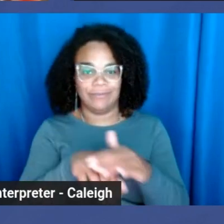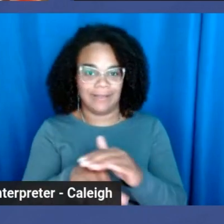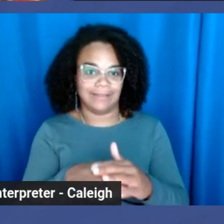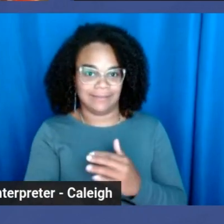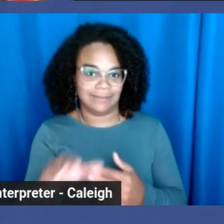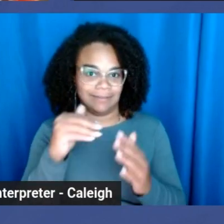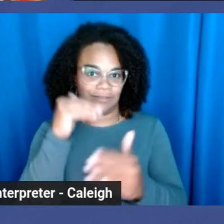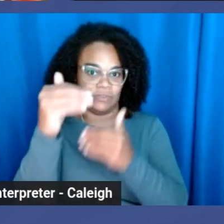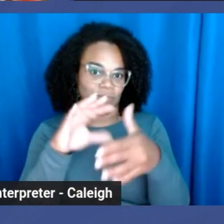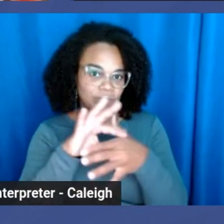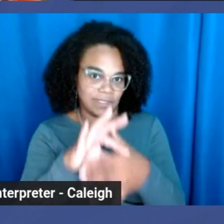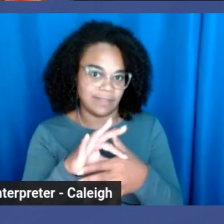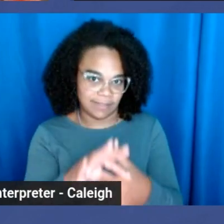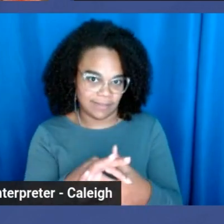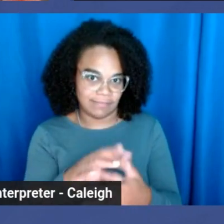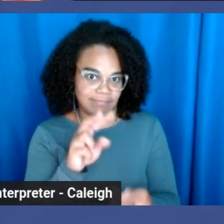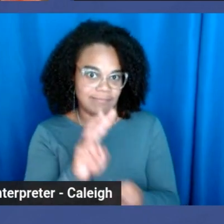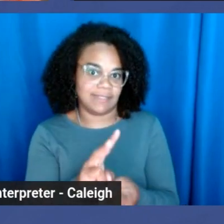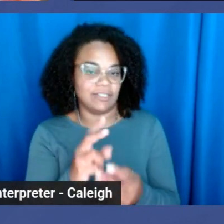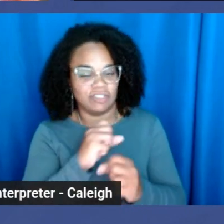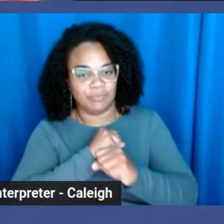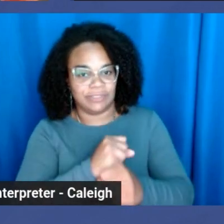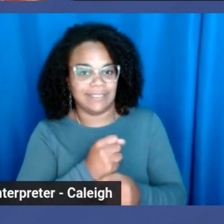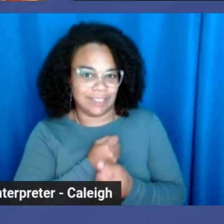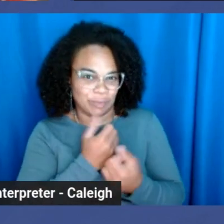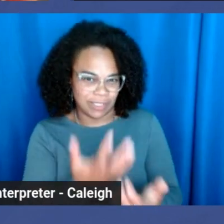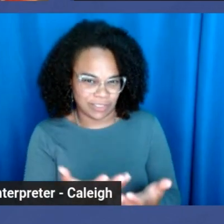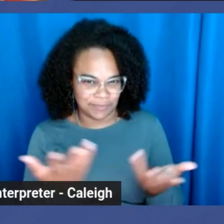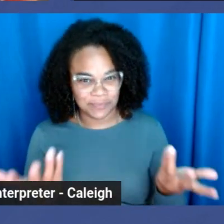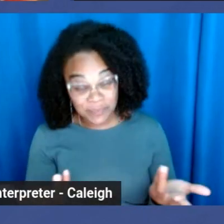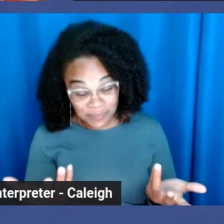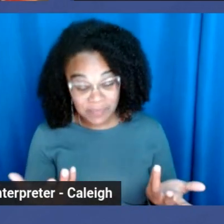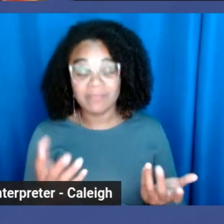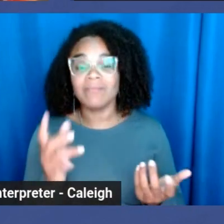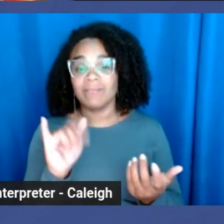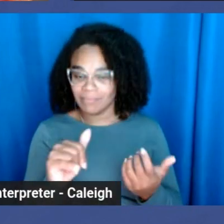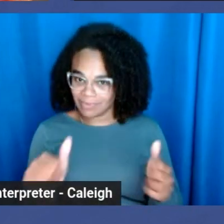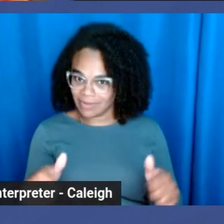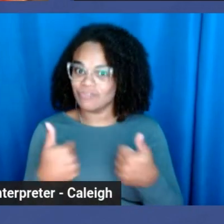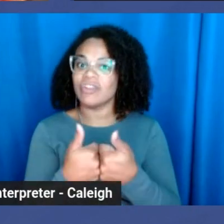sexually protected expression. So that's a challenge.